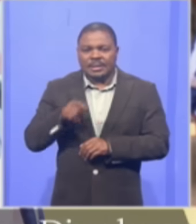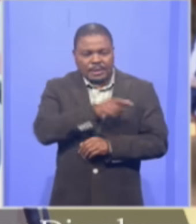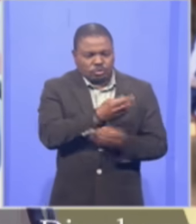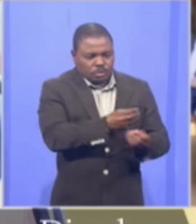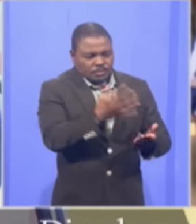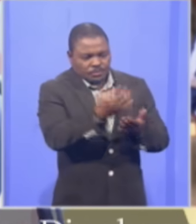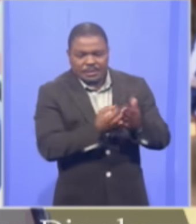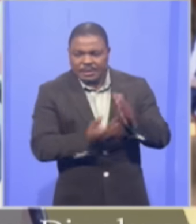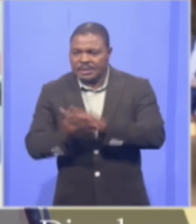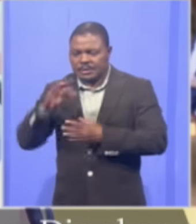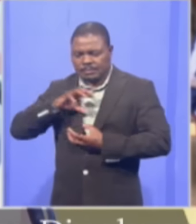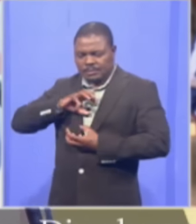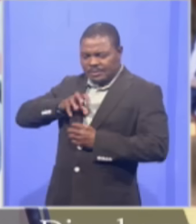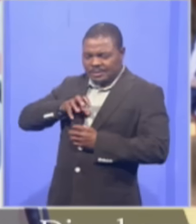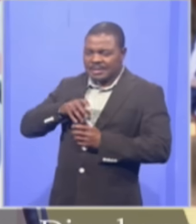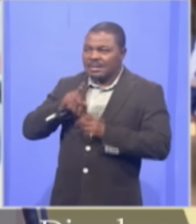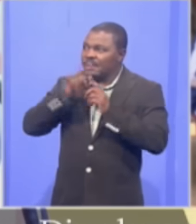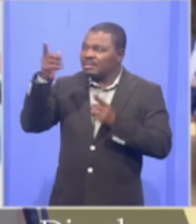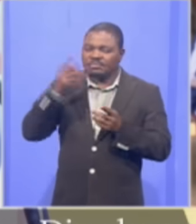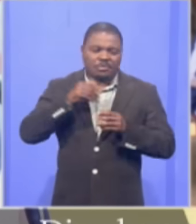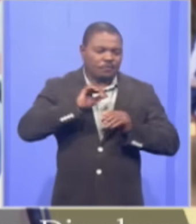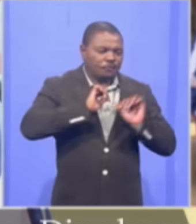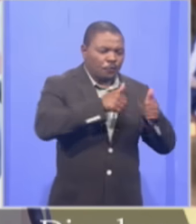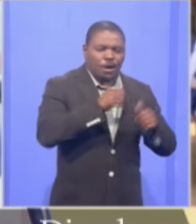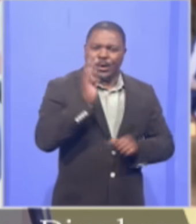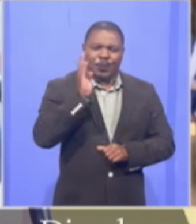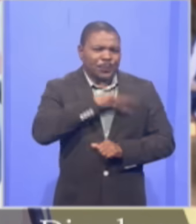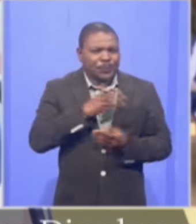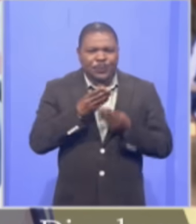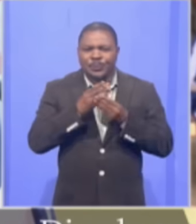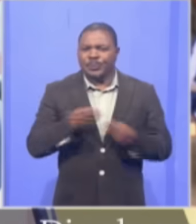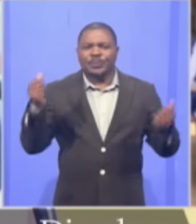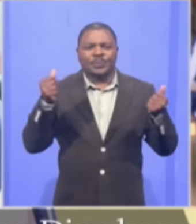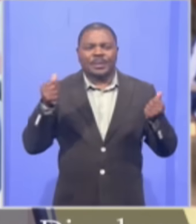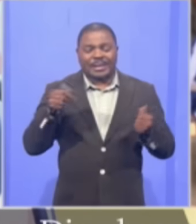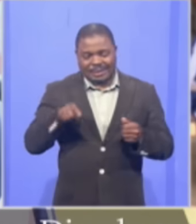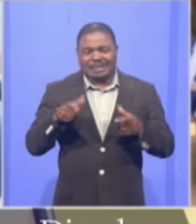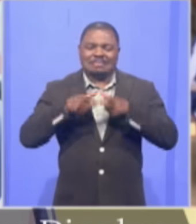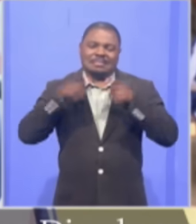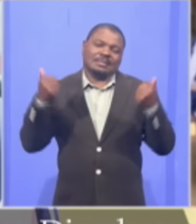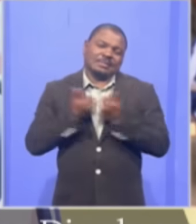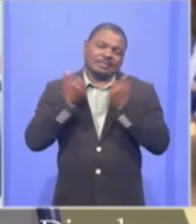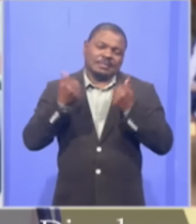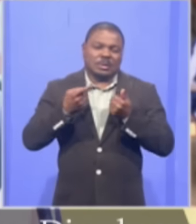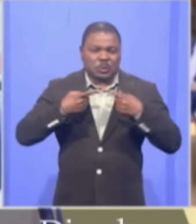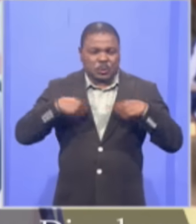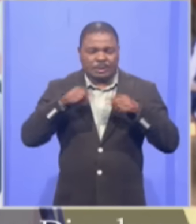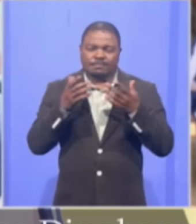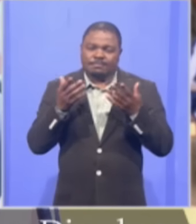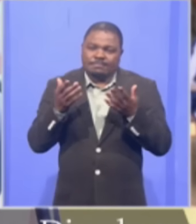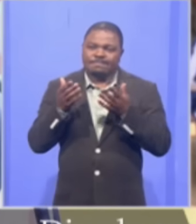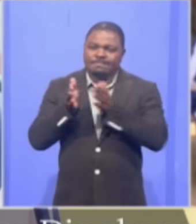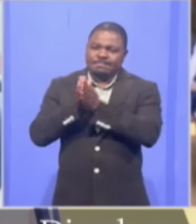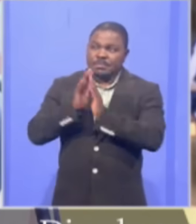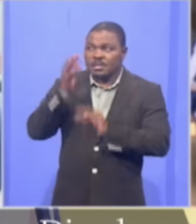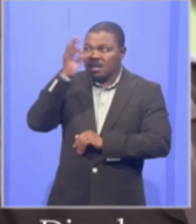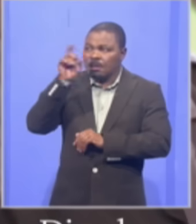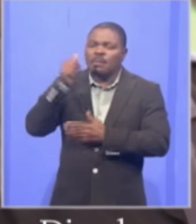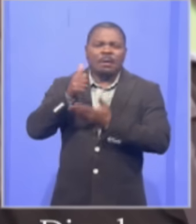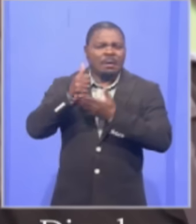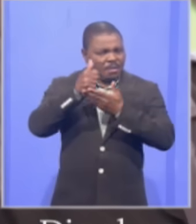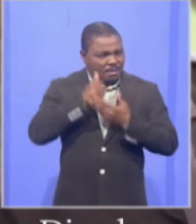di fella mo moeng mme seo ke sone kgwetlho e leng gore e tona mo go rona ebile re kopa jalo puso ya rona gore e re